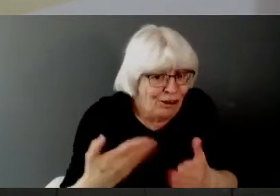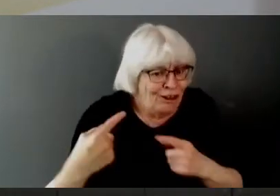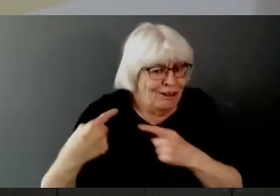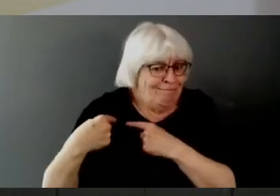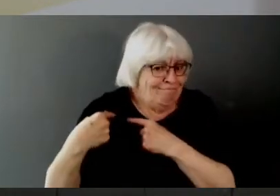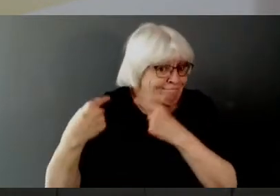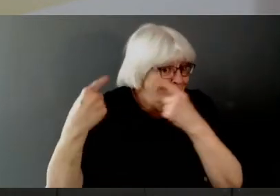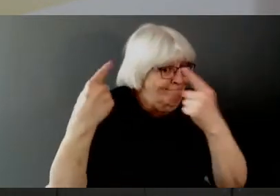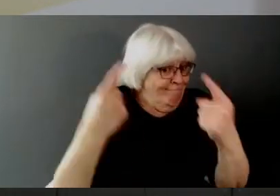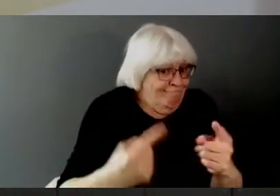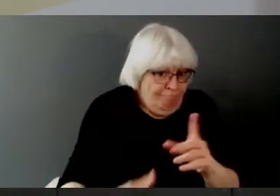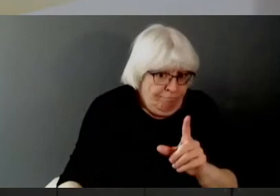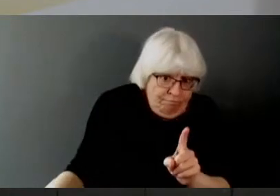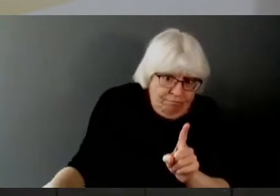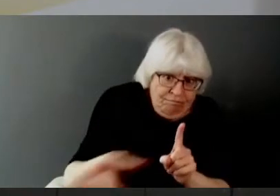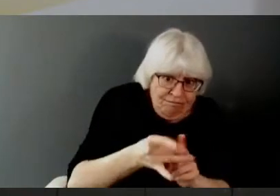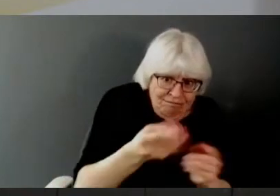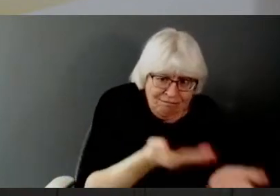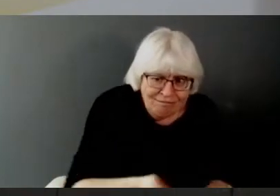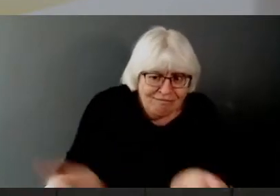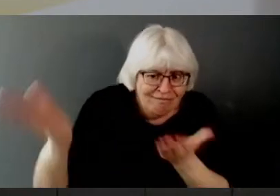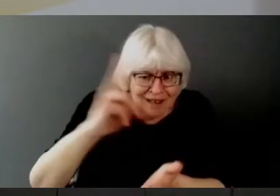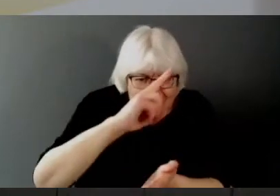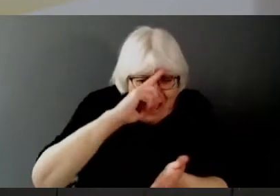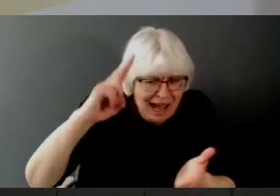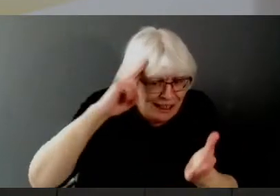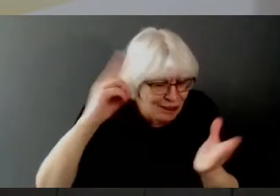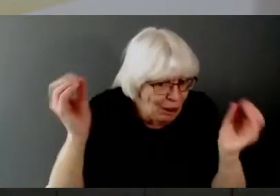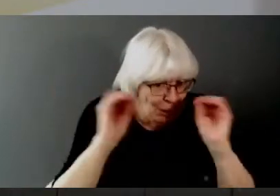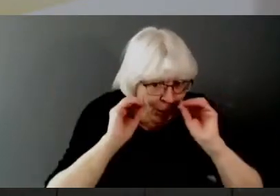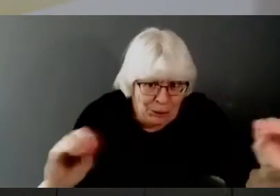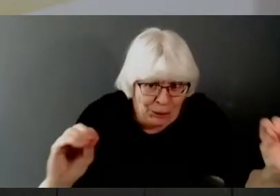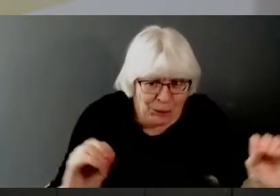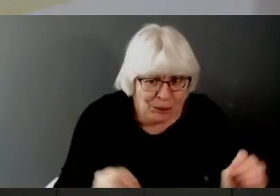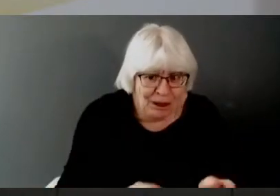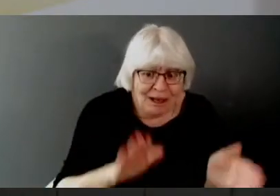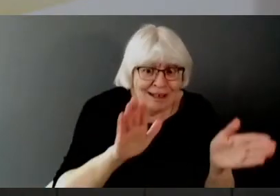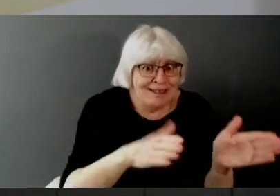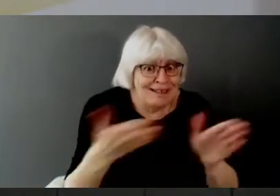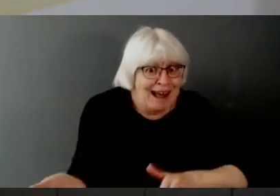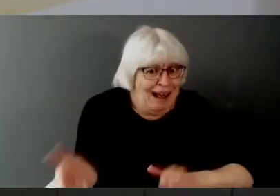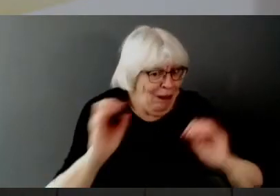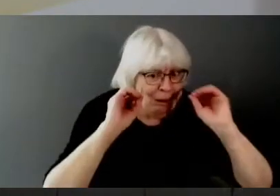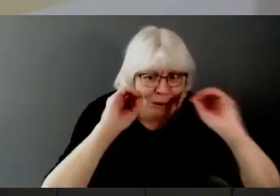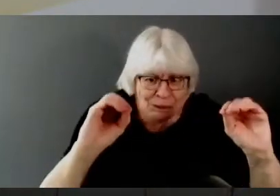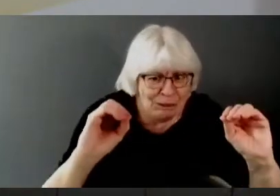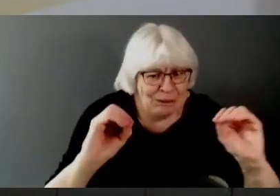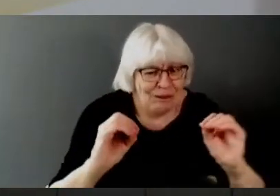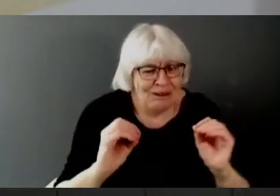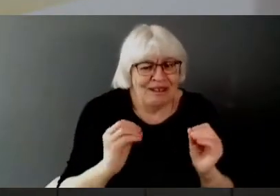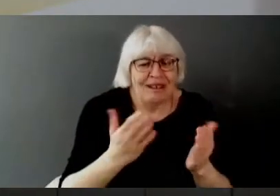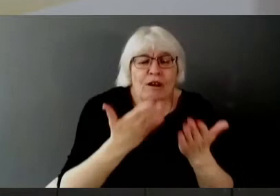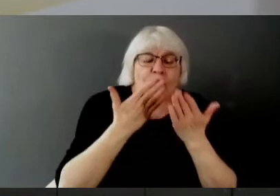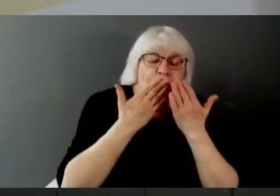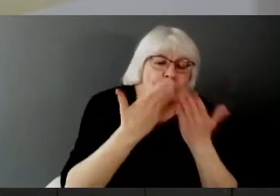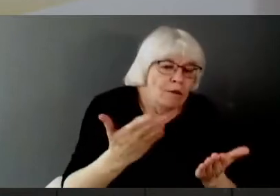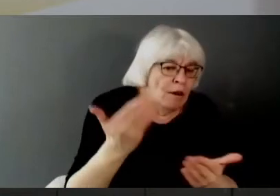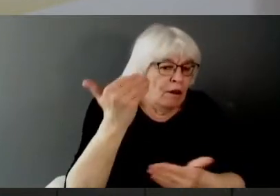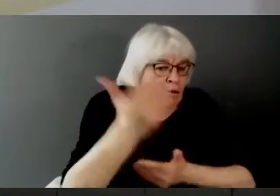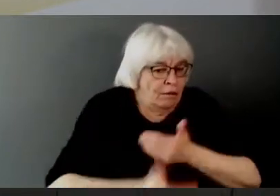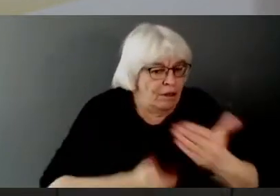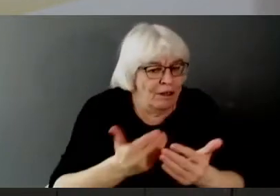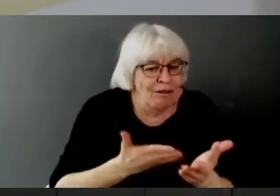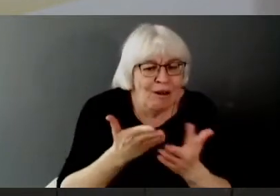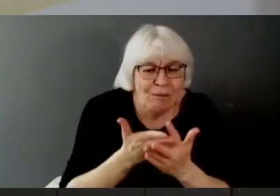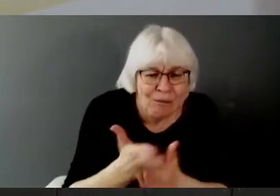COVID-19, and we have good processes in place to support pre-travel approval, testing, self-isolation, and border screening. To